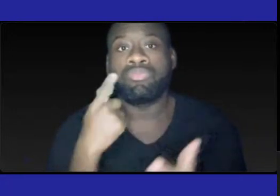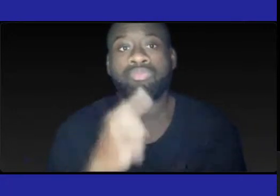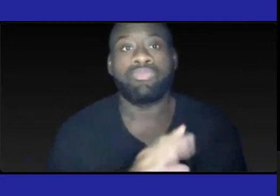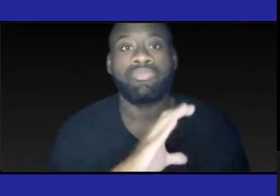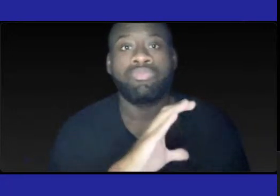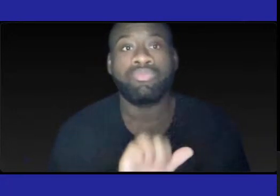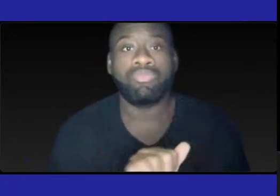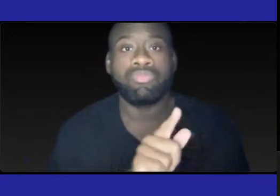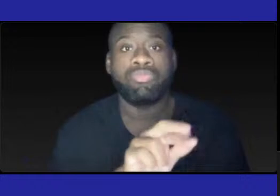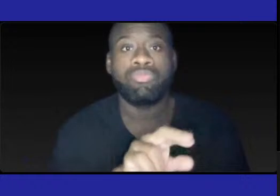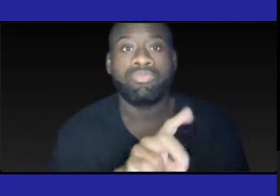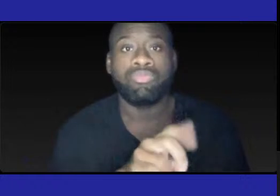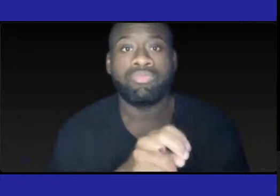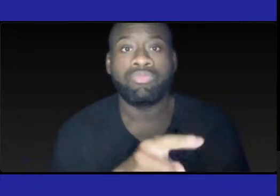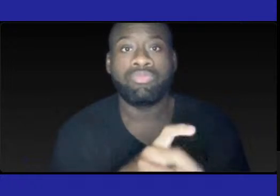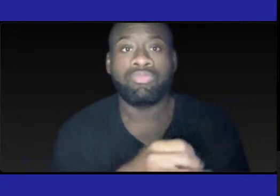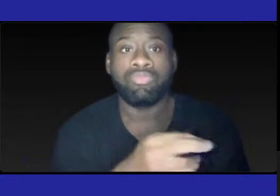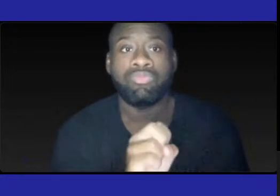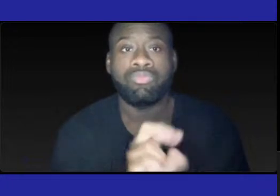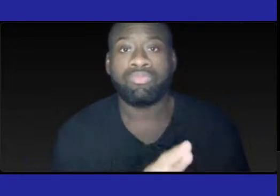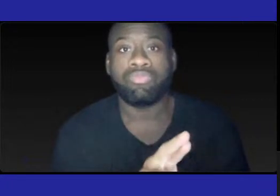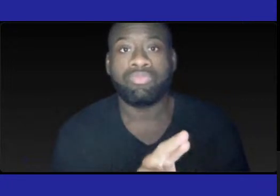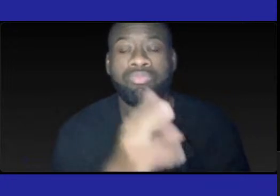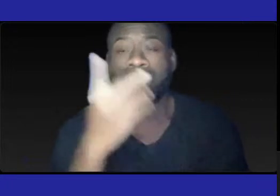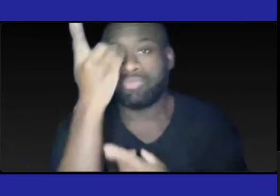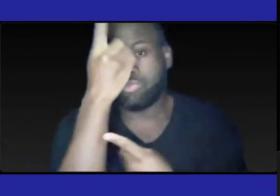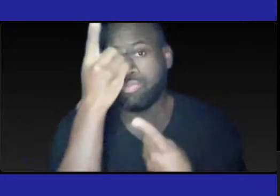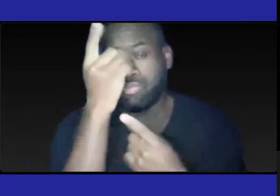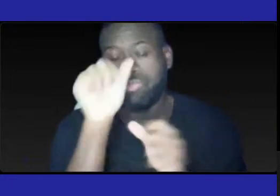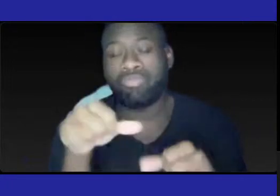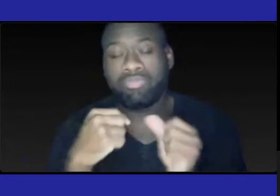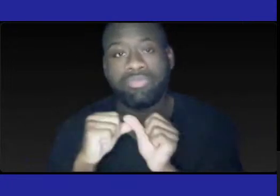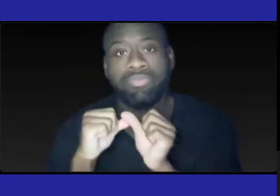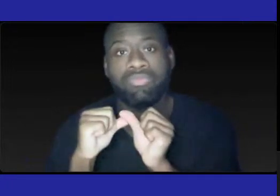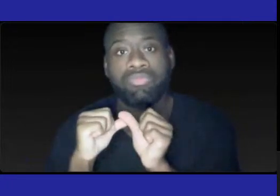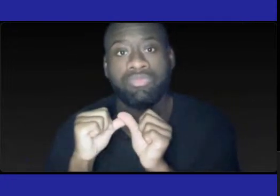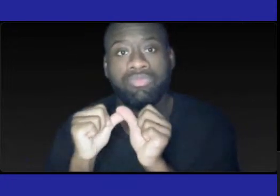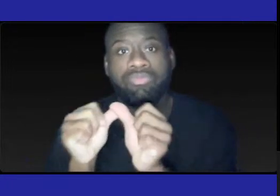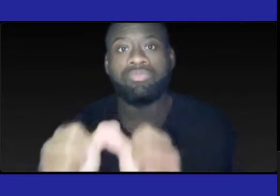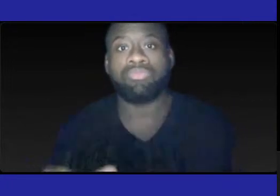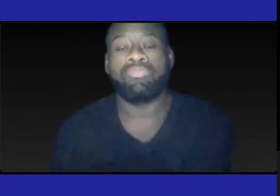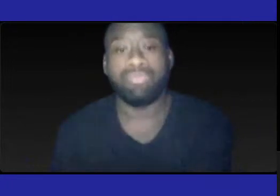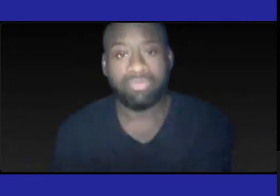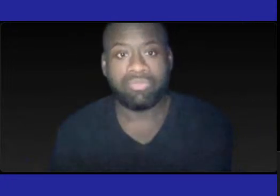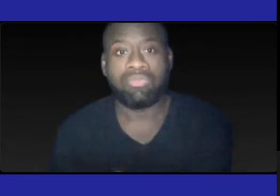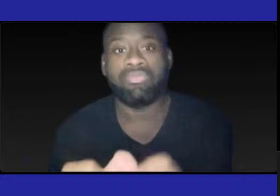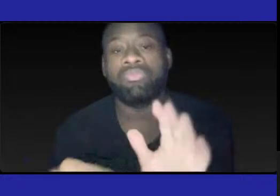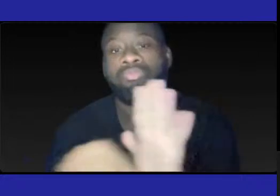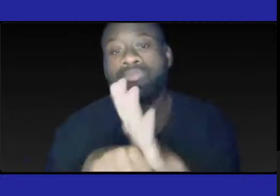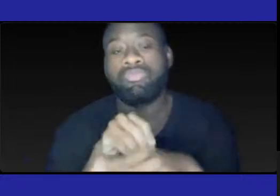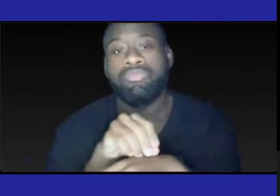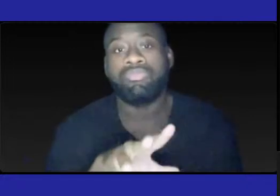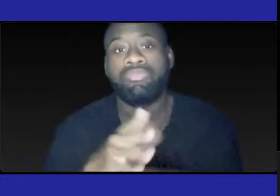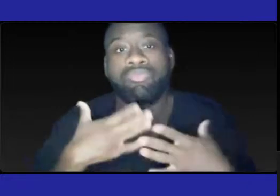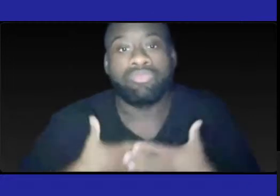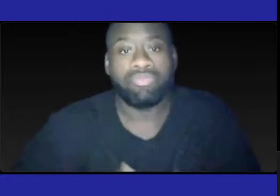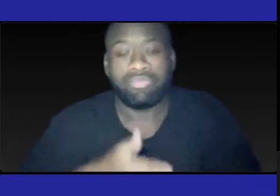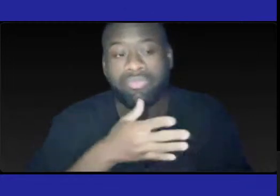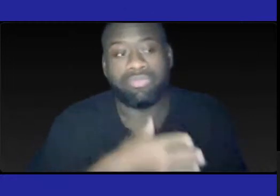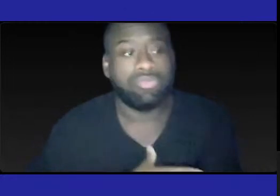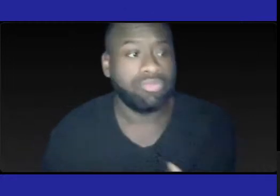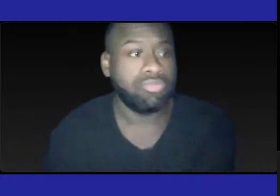that episode. So it really can have a lifetime of negative effects. Next slide, please.